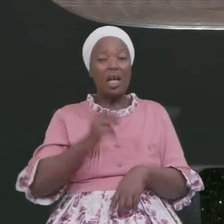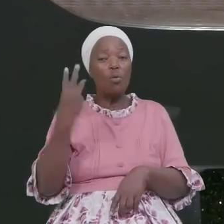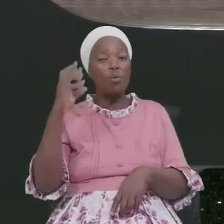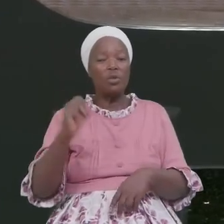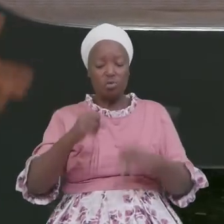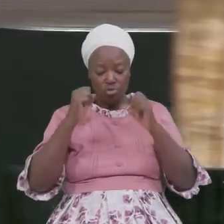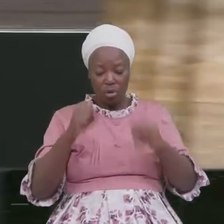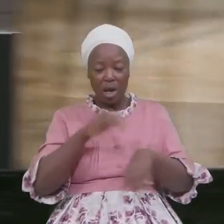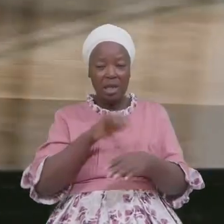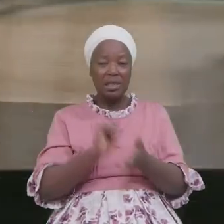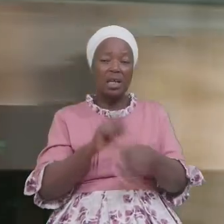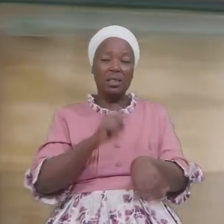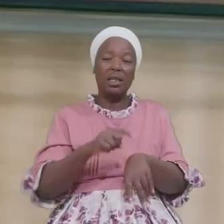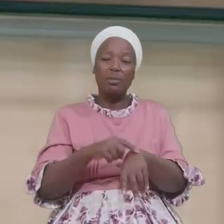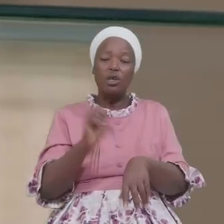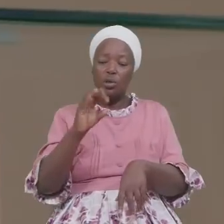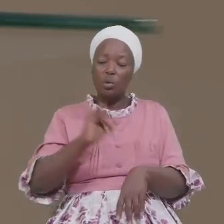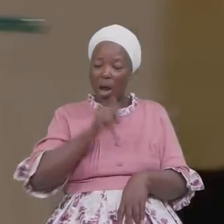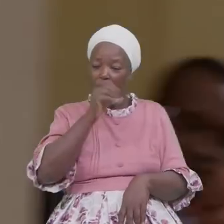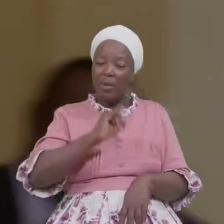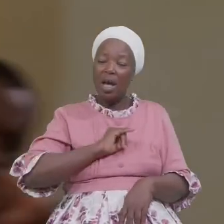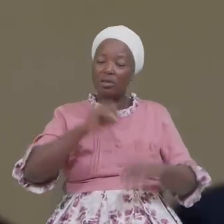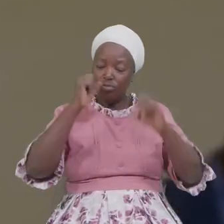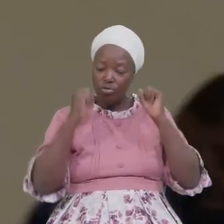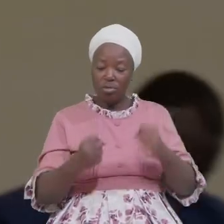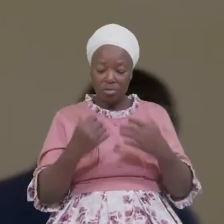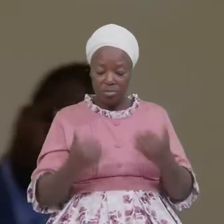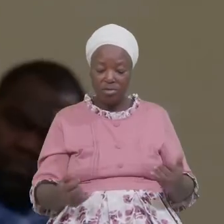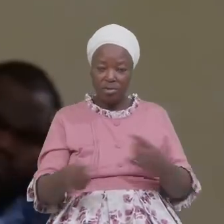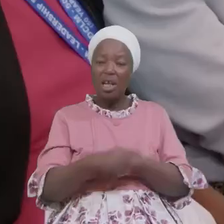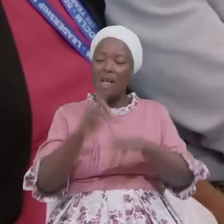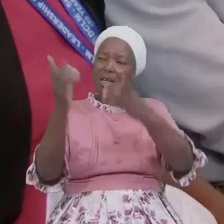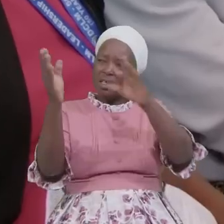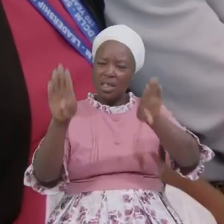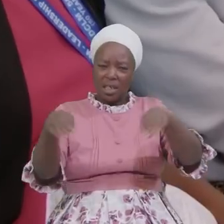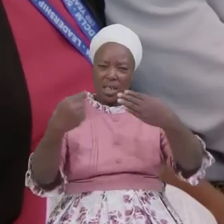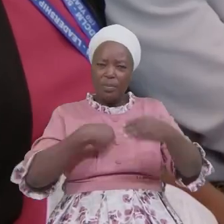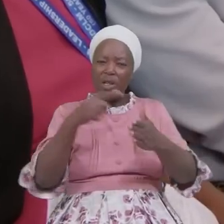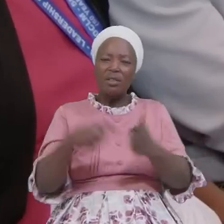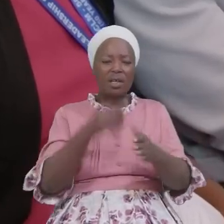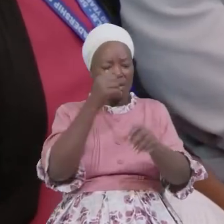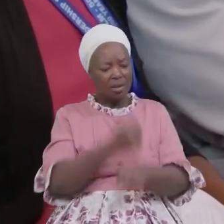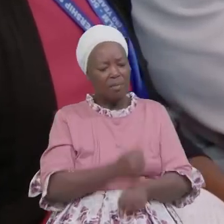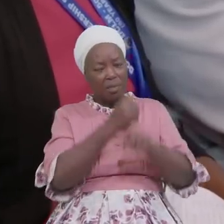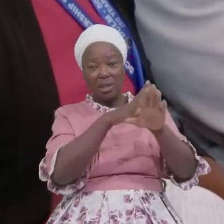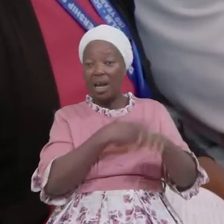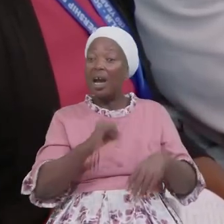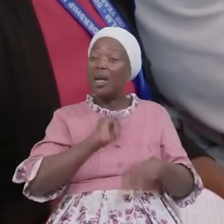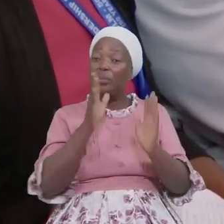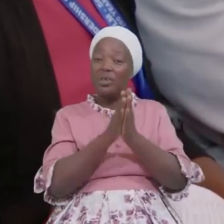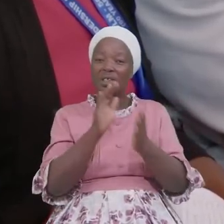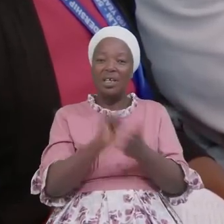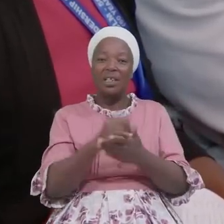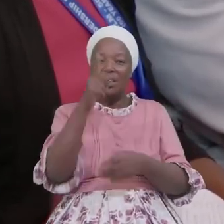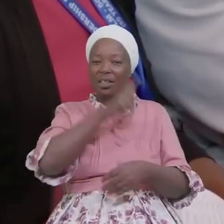time, so am I strong today. Give me this mountain." I pray God will give you that kind